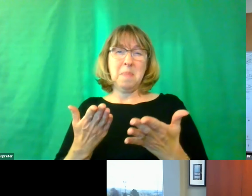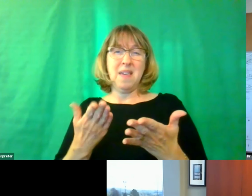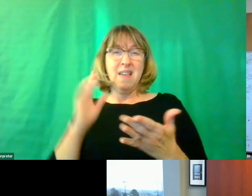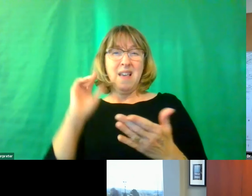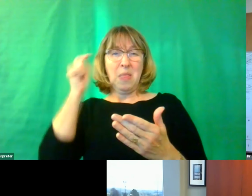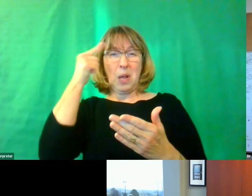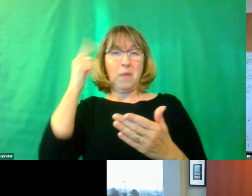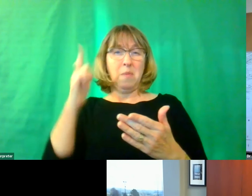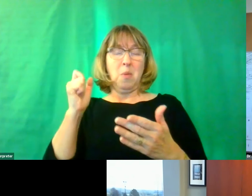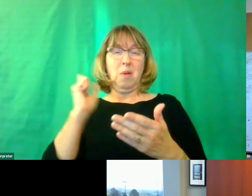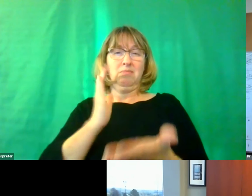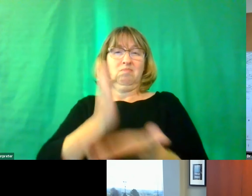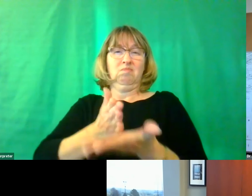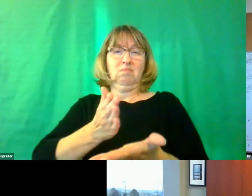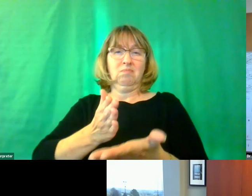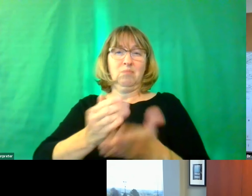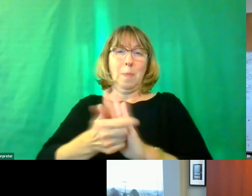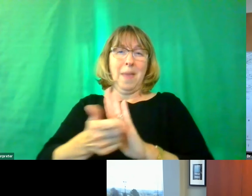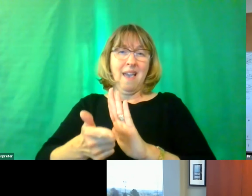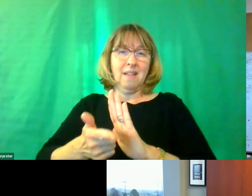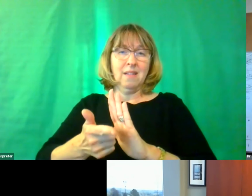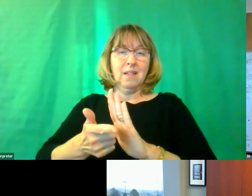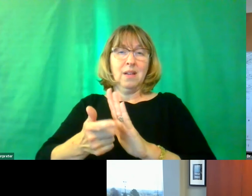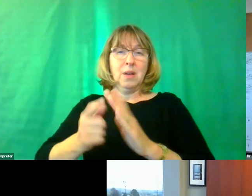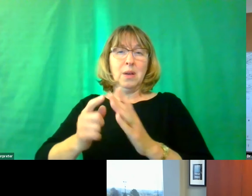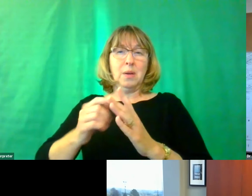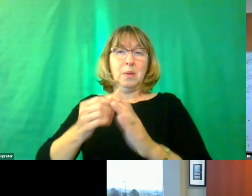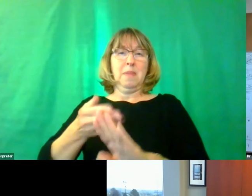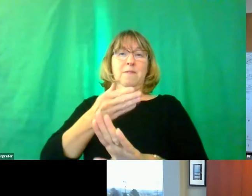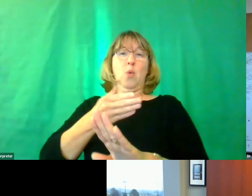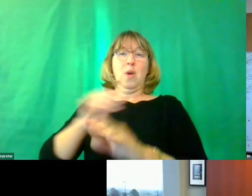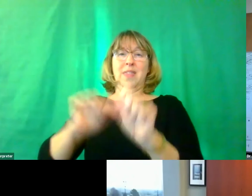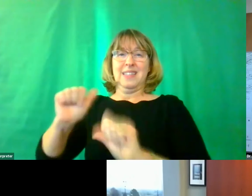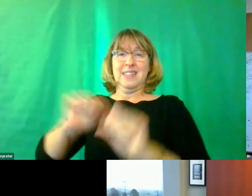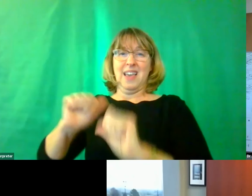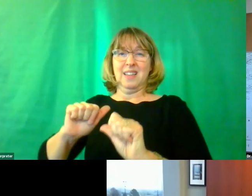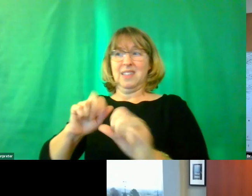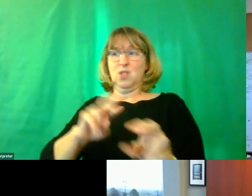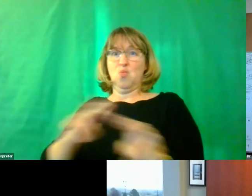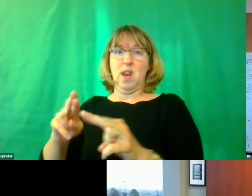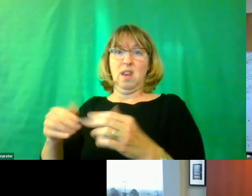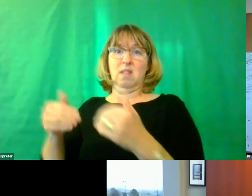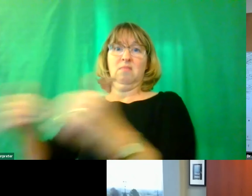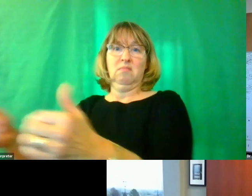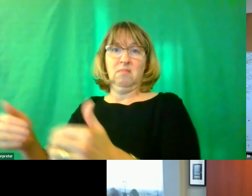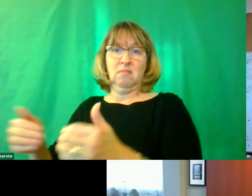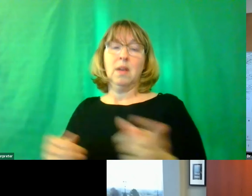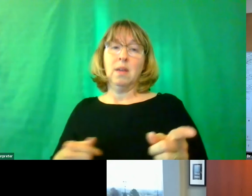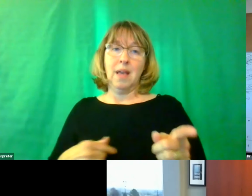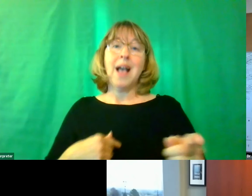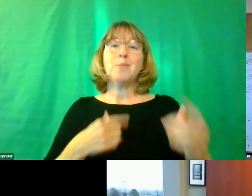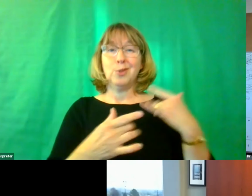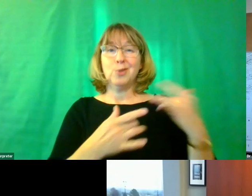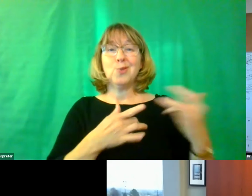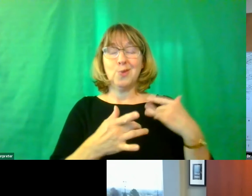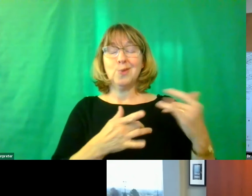ready for answering the questions that we have? I'm very concerned about that. That has been a big